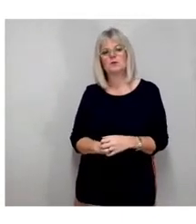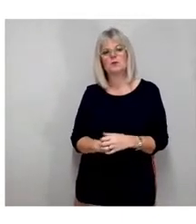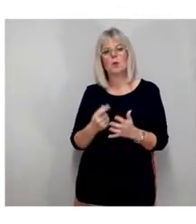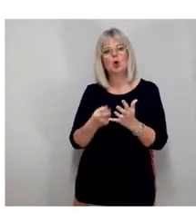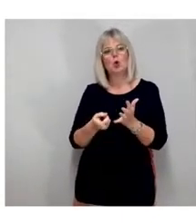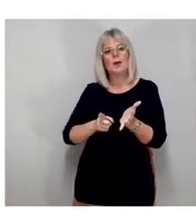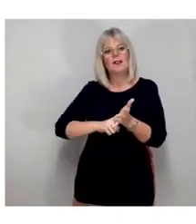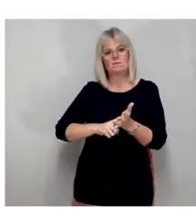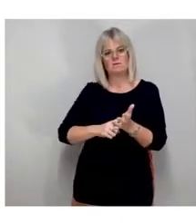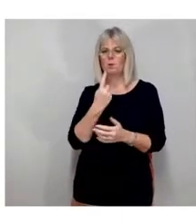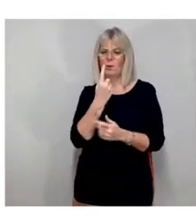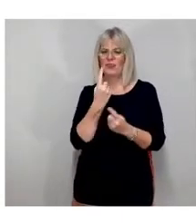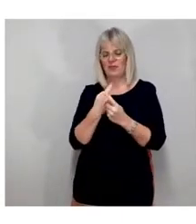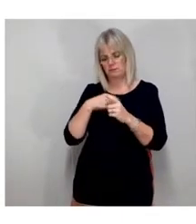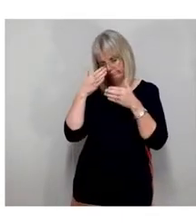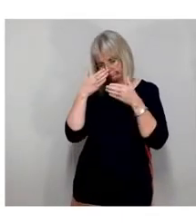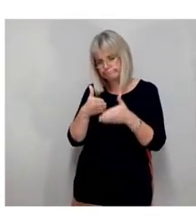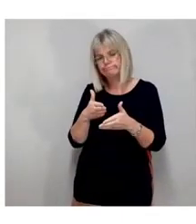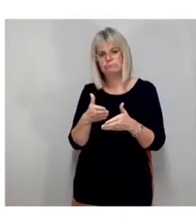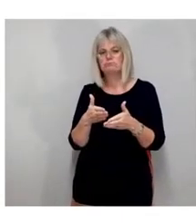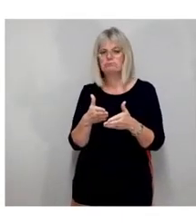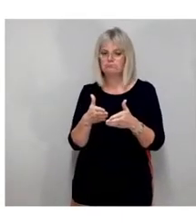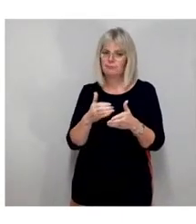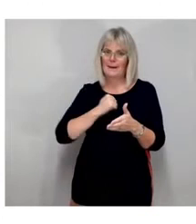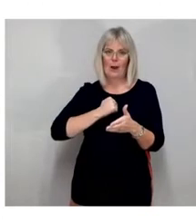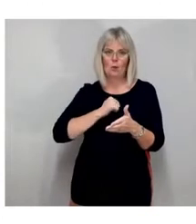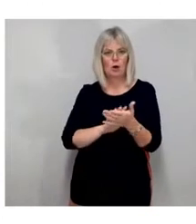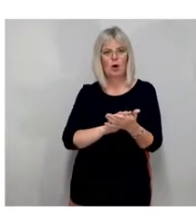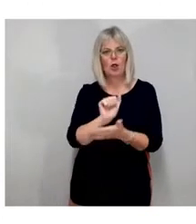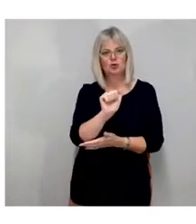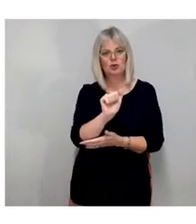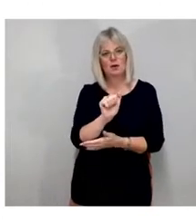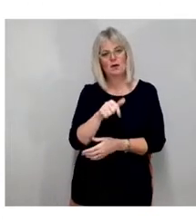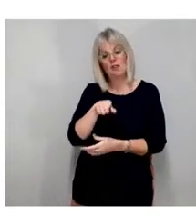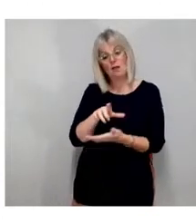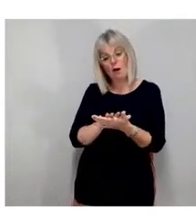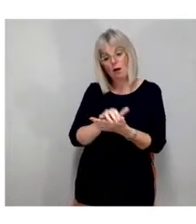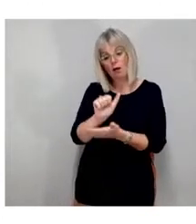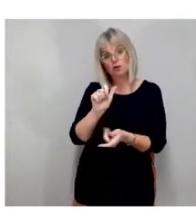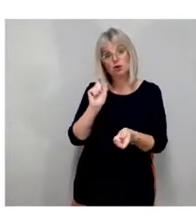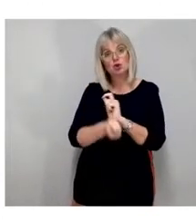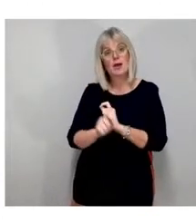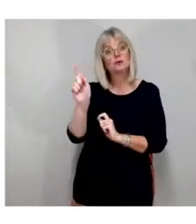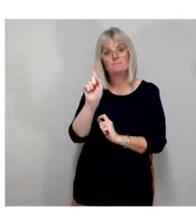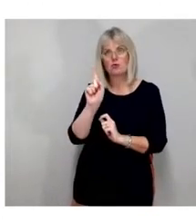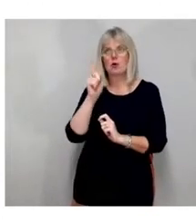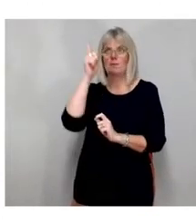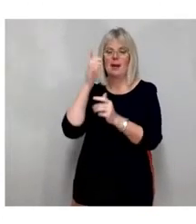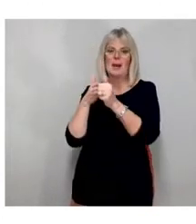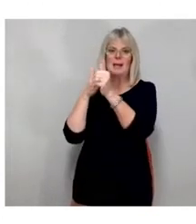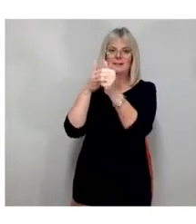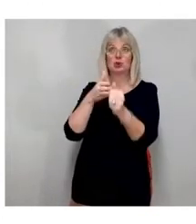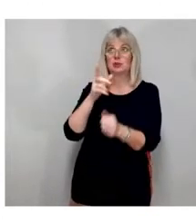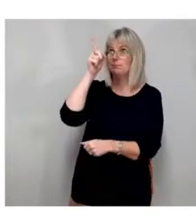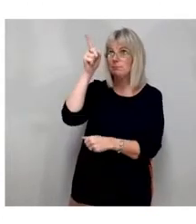culture. And culture shifted by leadership behaviors. 70% of the impact on culture is how leaders behave, what kind